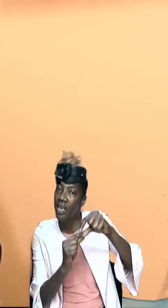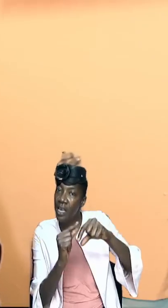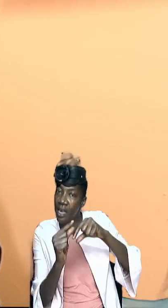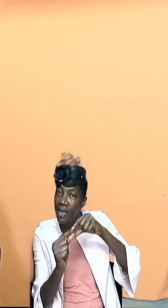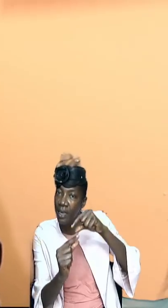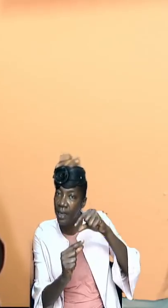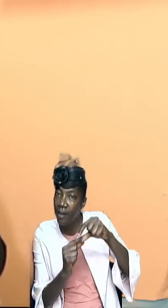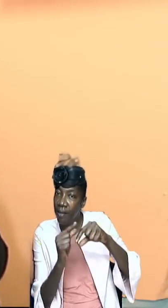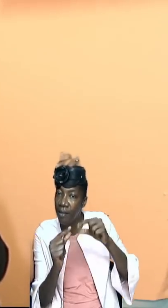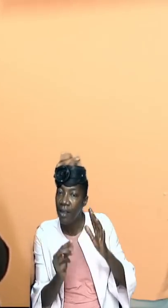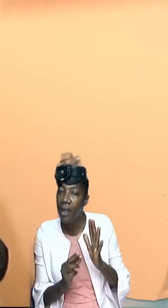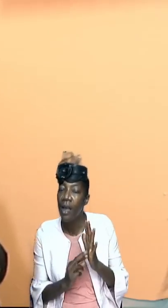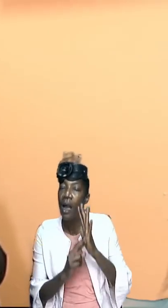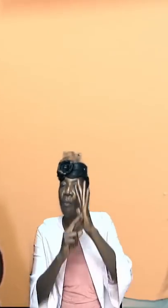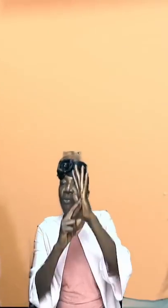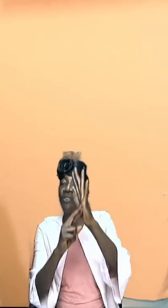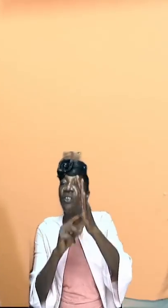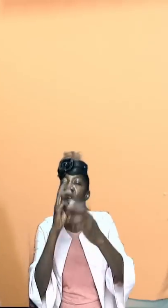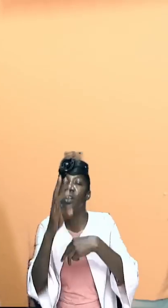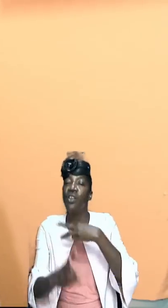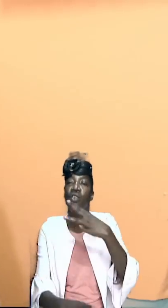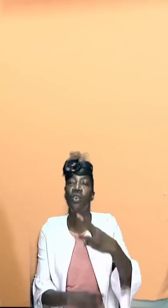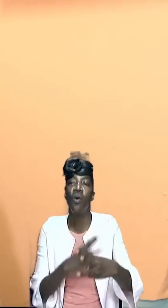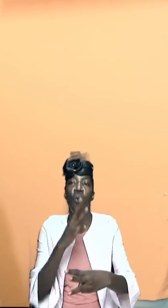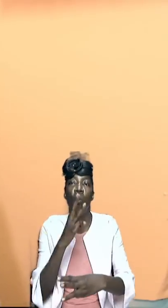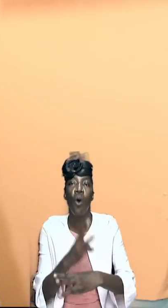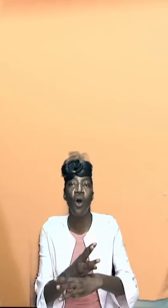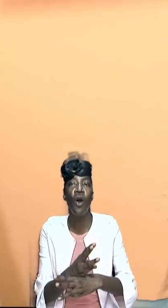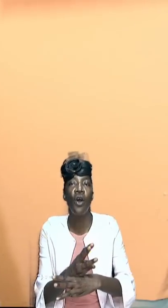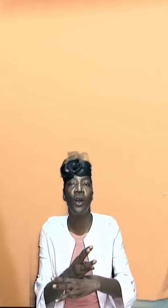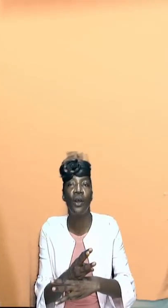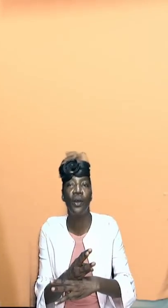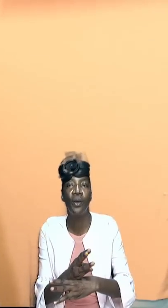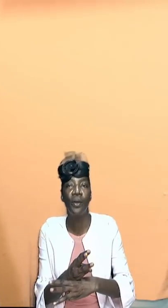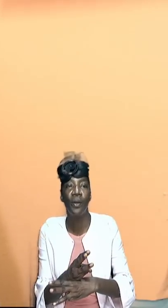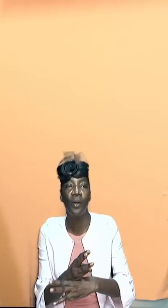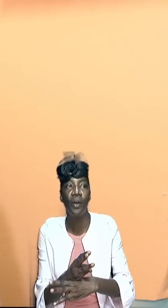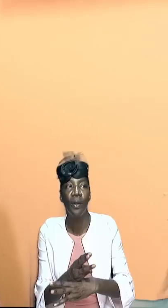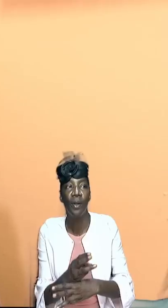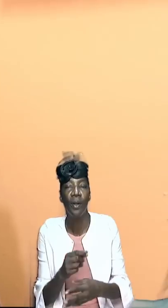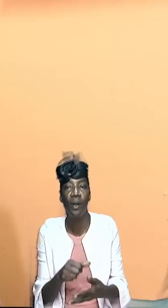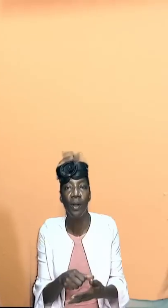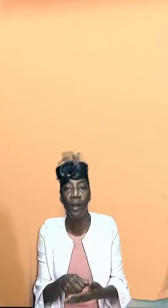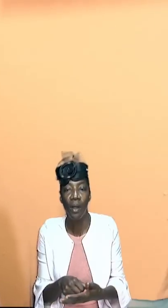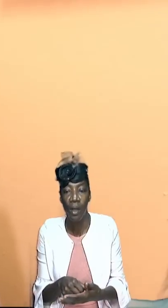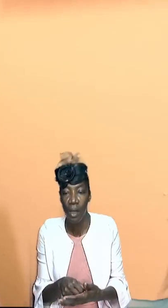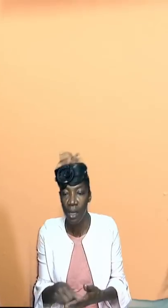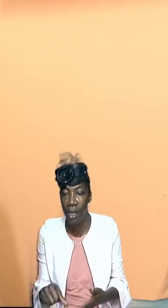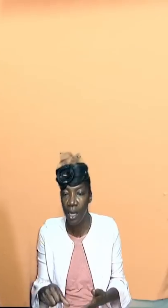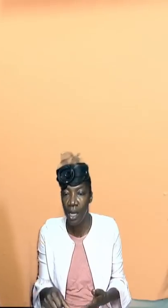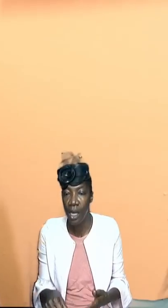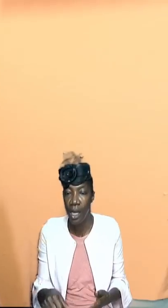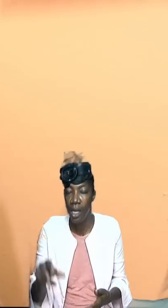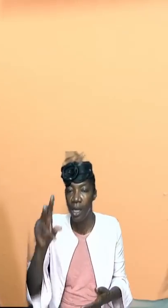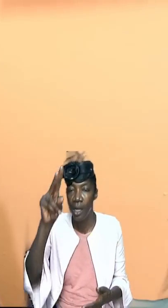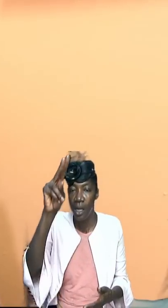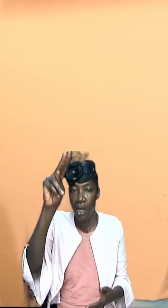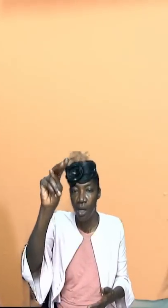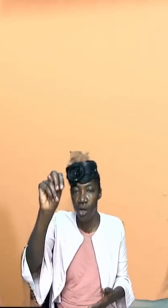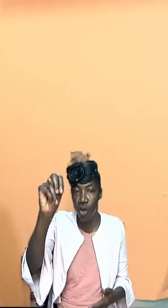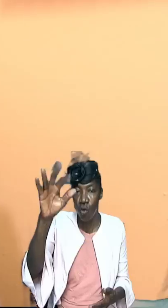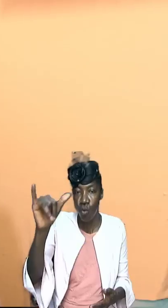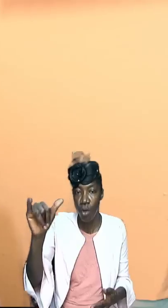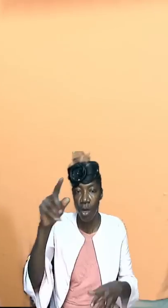study and presented to the world. And it was posted by the New York Times in August, I believe